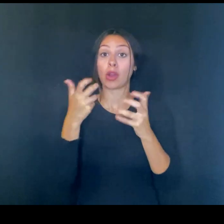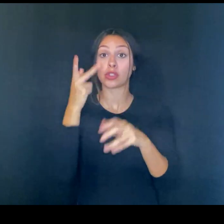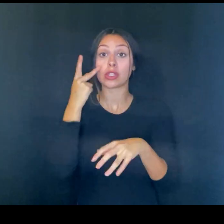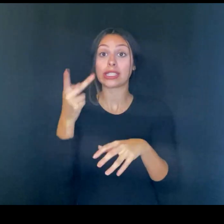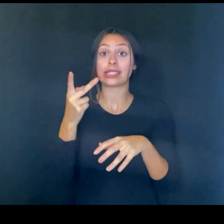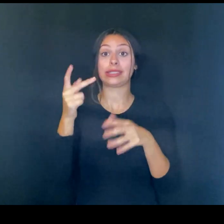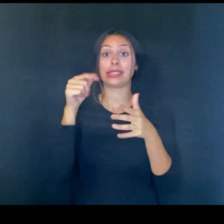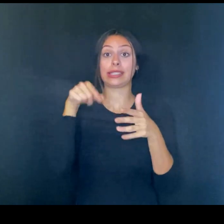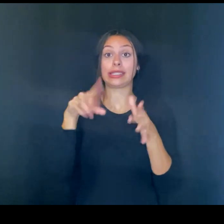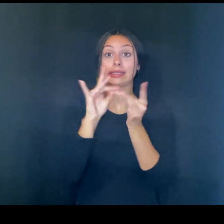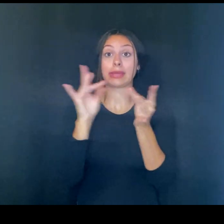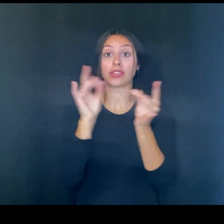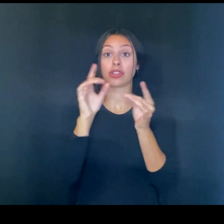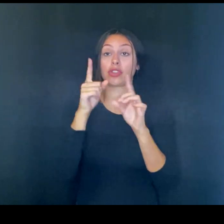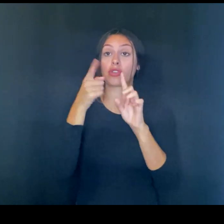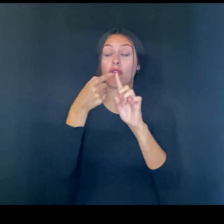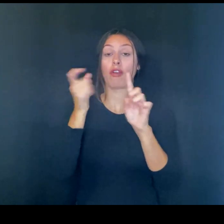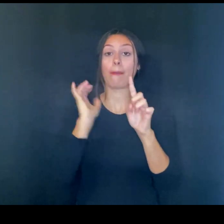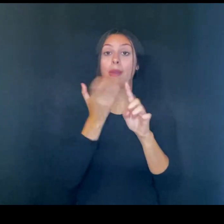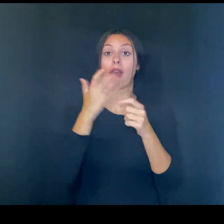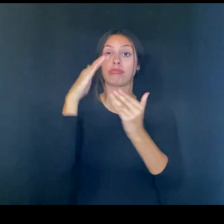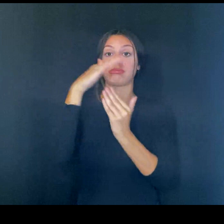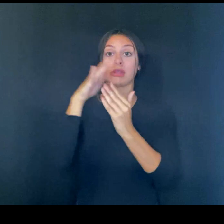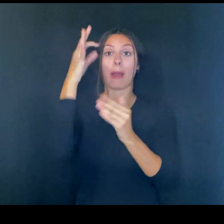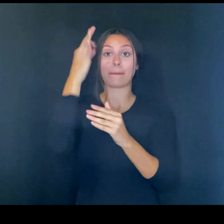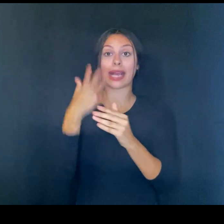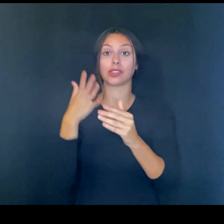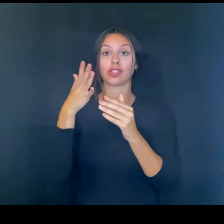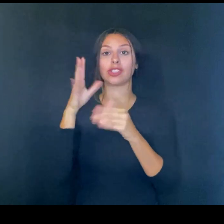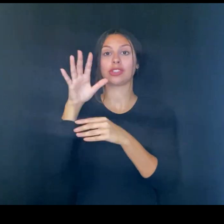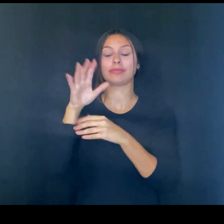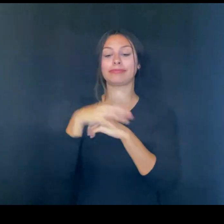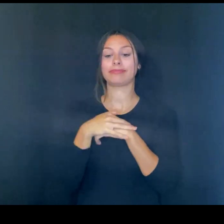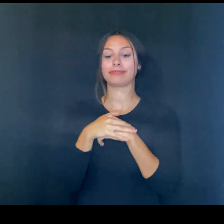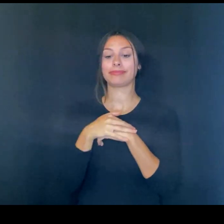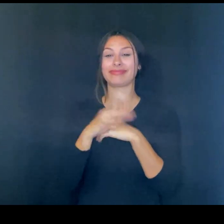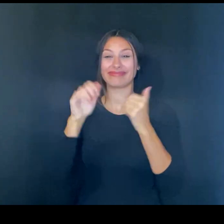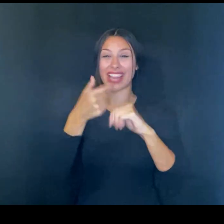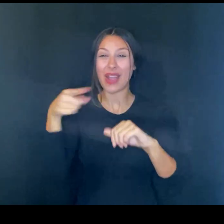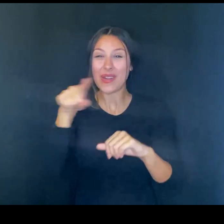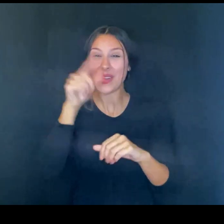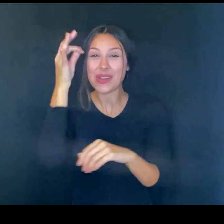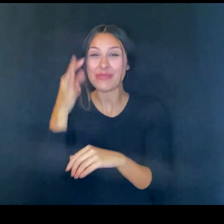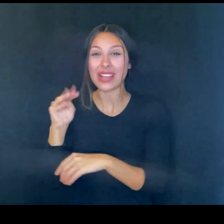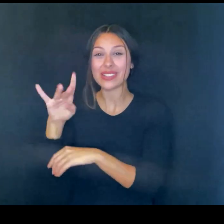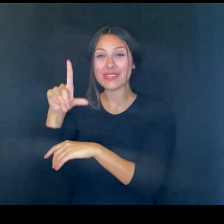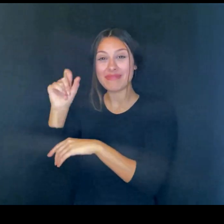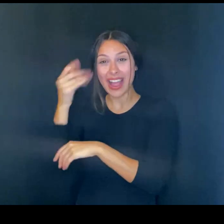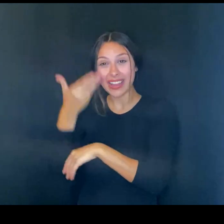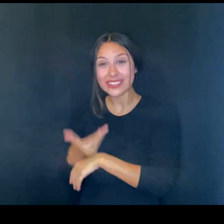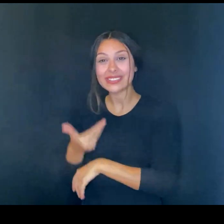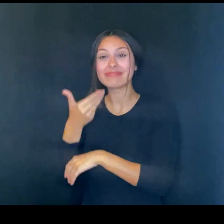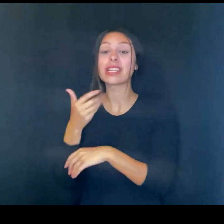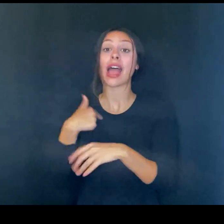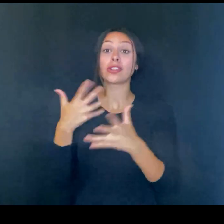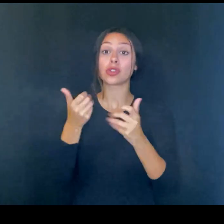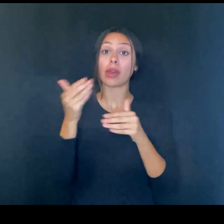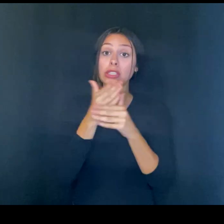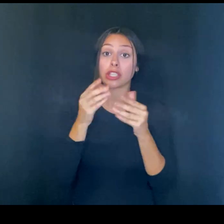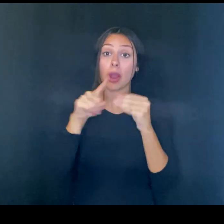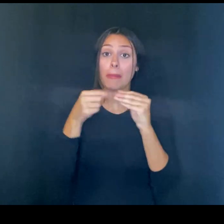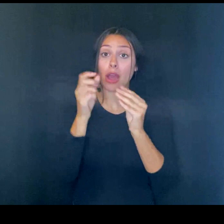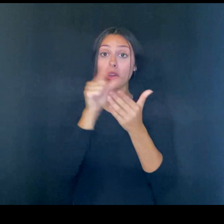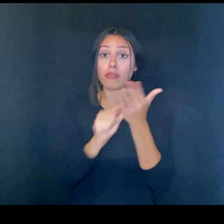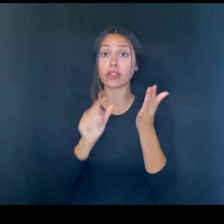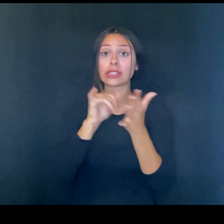senior pastor, Jesus. How you doing, everybody? Pastor Miles here. I just want to take a few minutes to share about a verse that's been